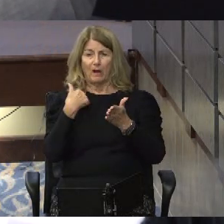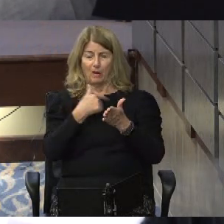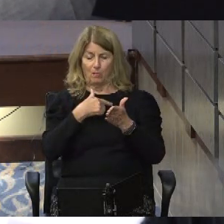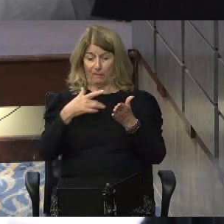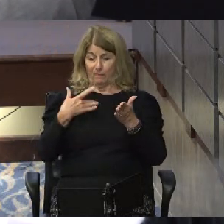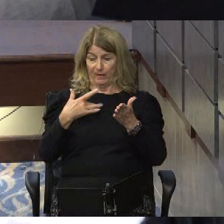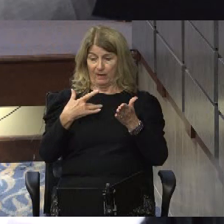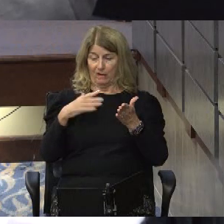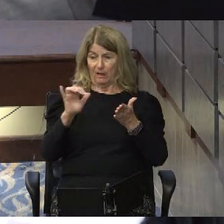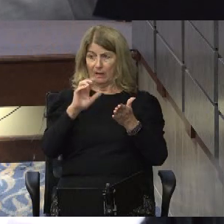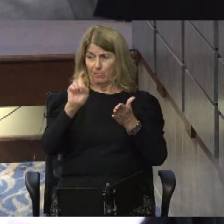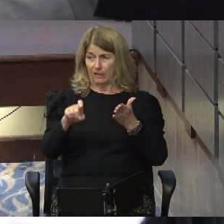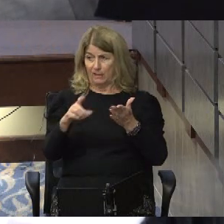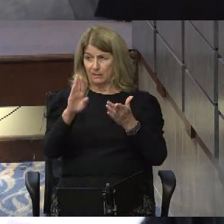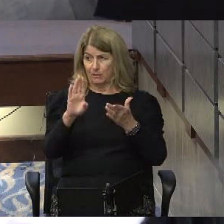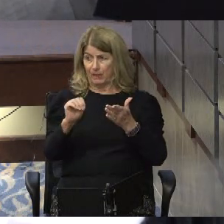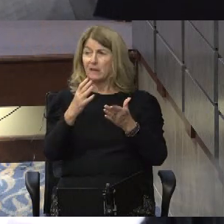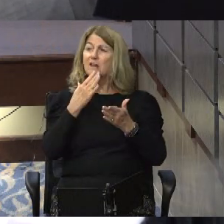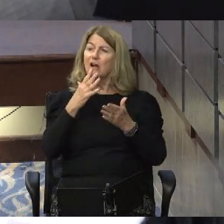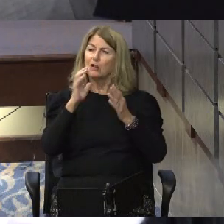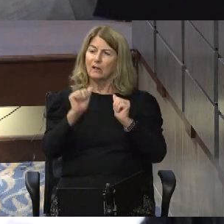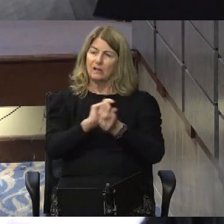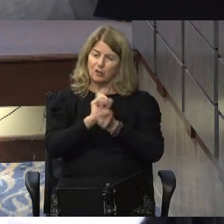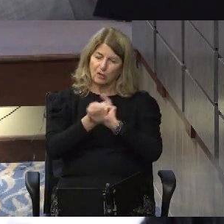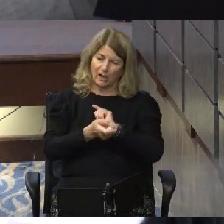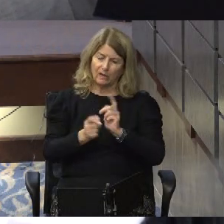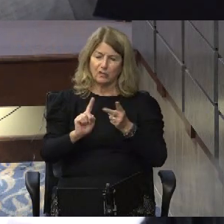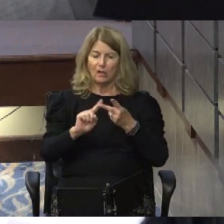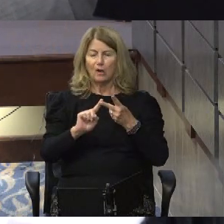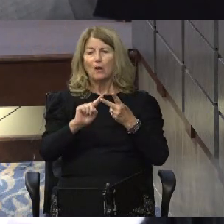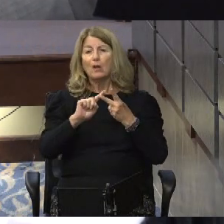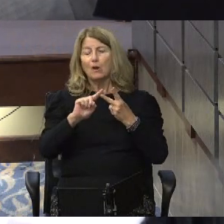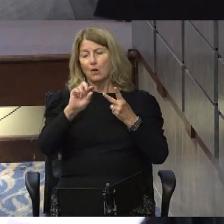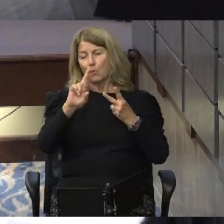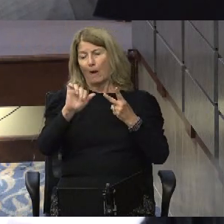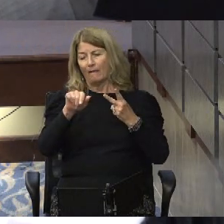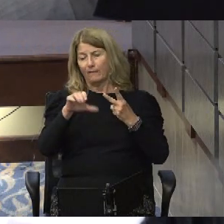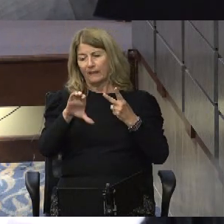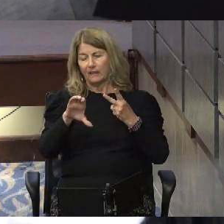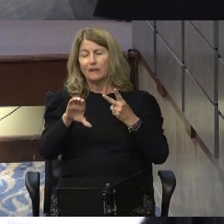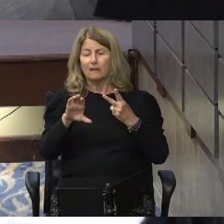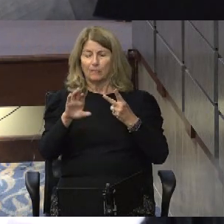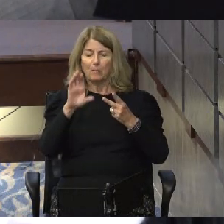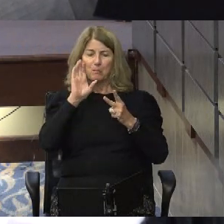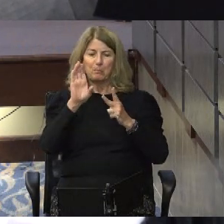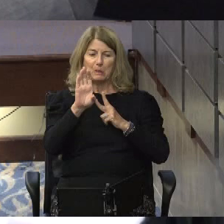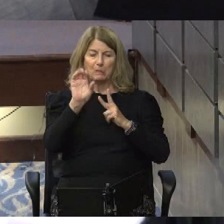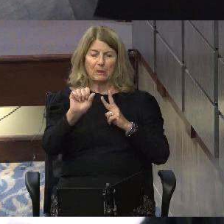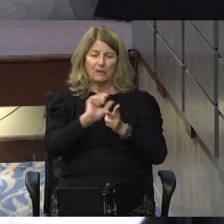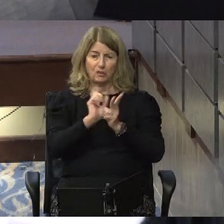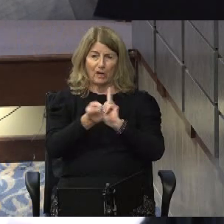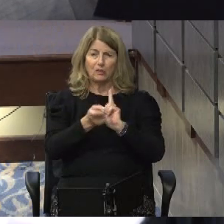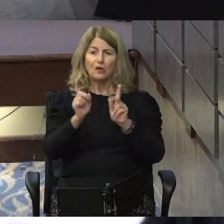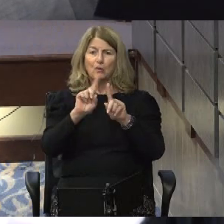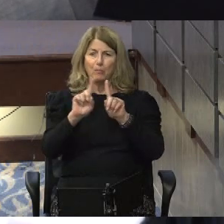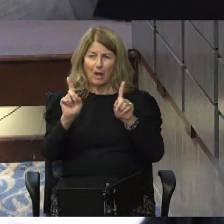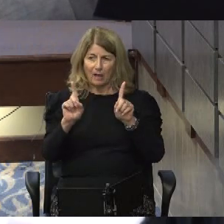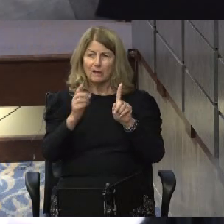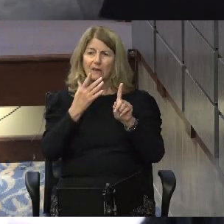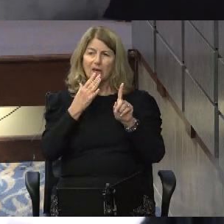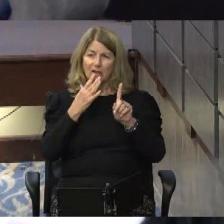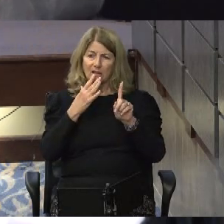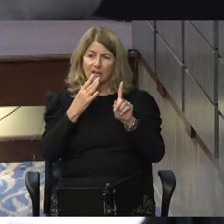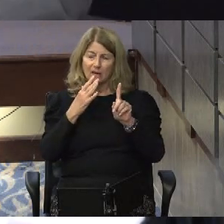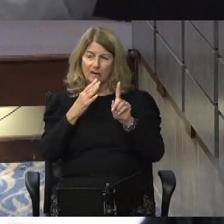be. Color can change, graphics can change, but material, I think, is where we're at with this. So,